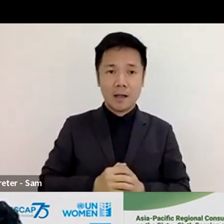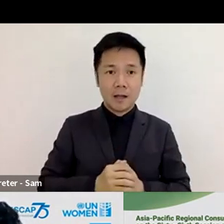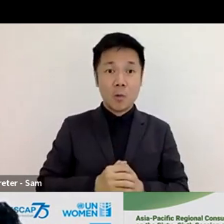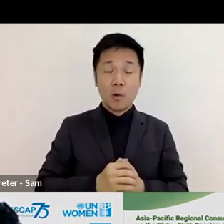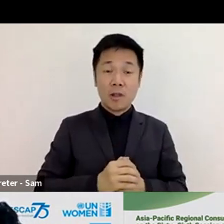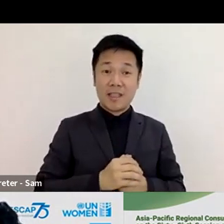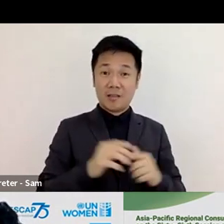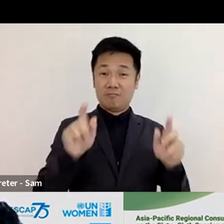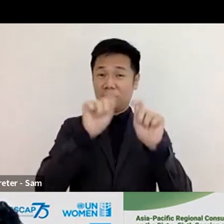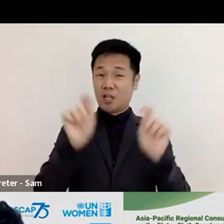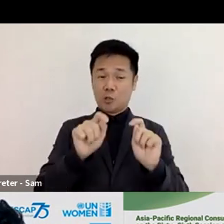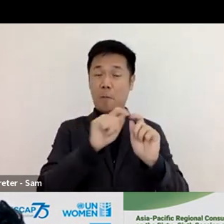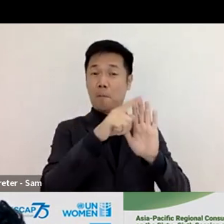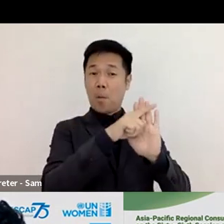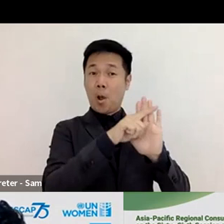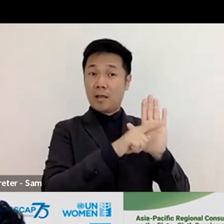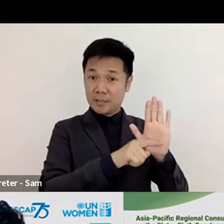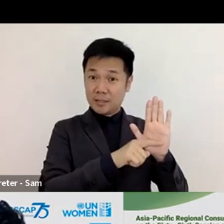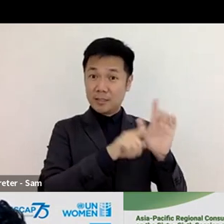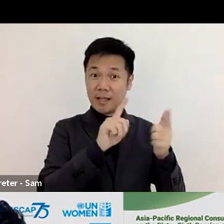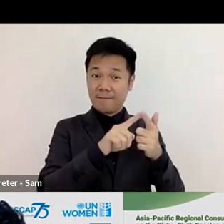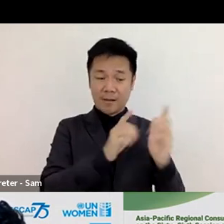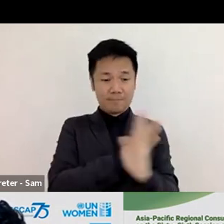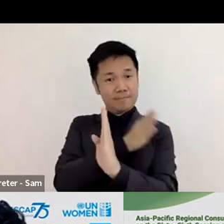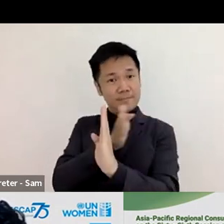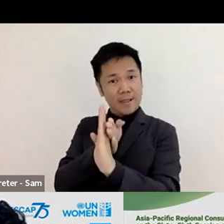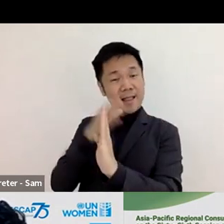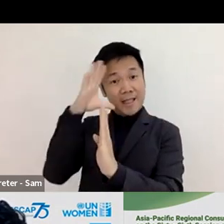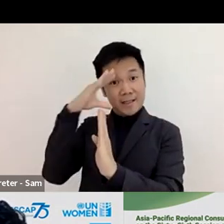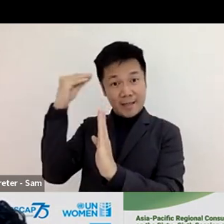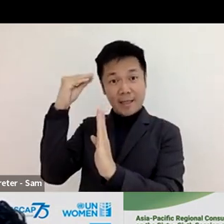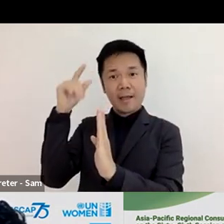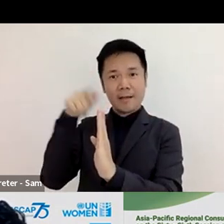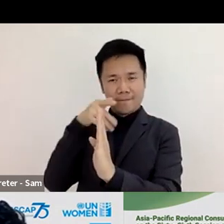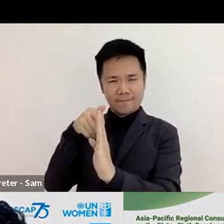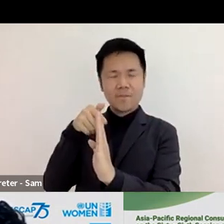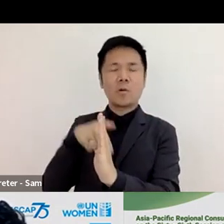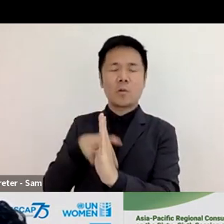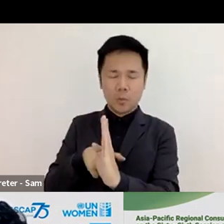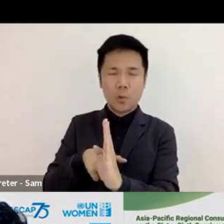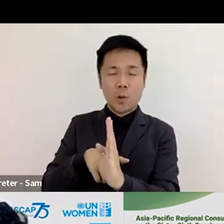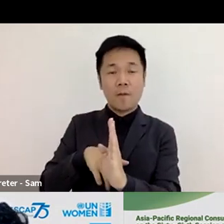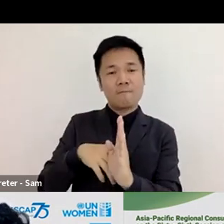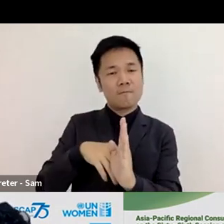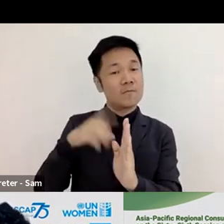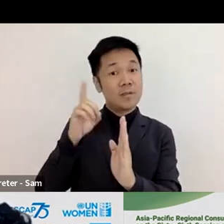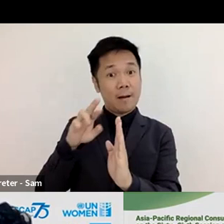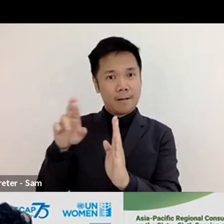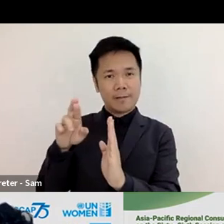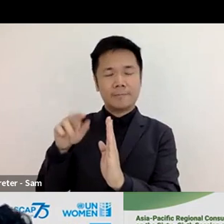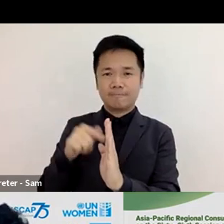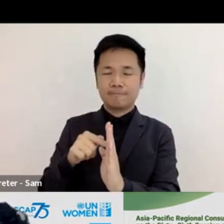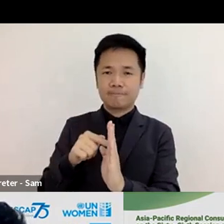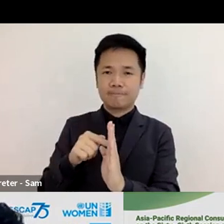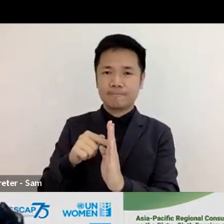policy framework, including the midterm review of Sendai, the framework for disaster risk reduction, it is